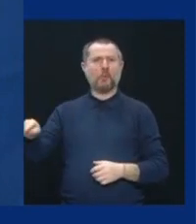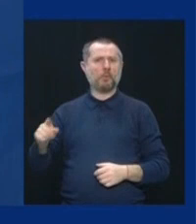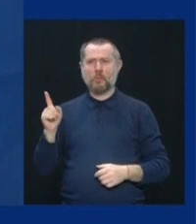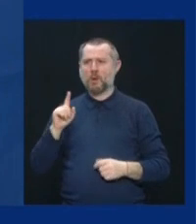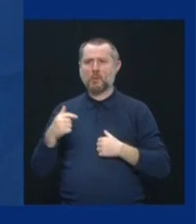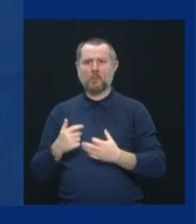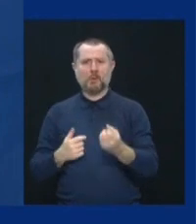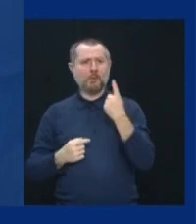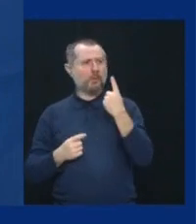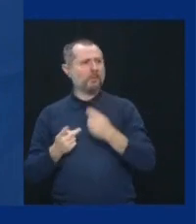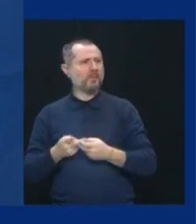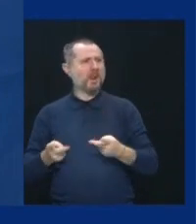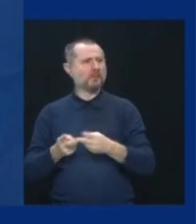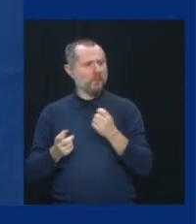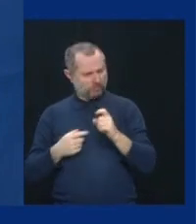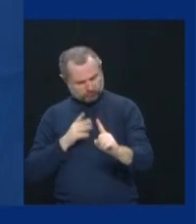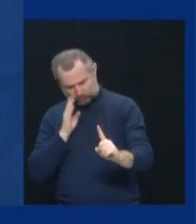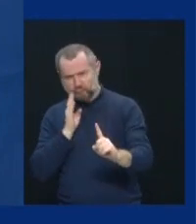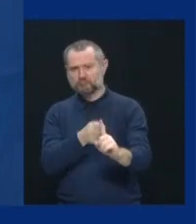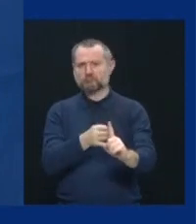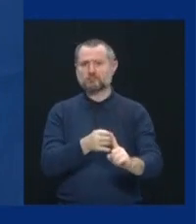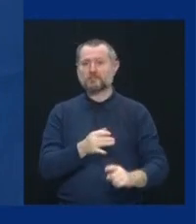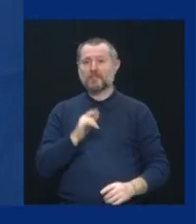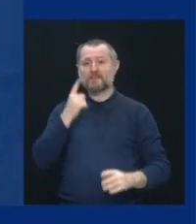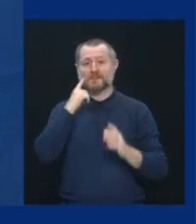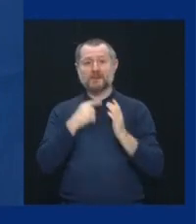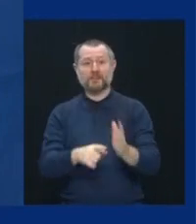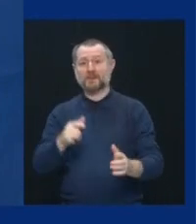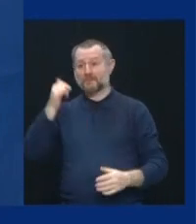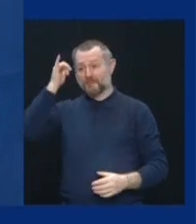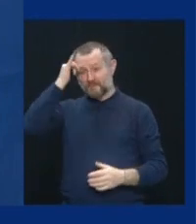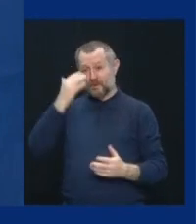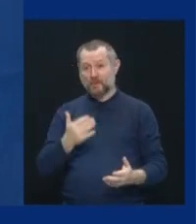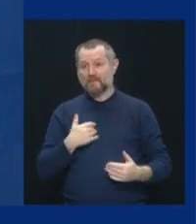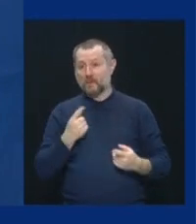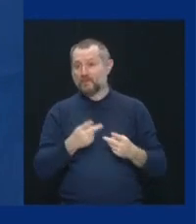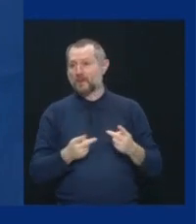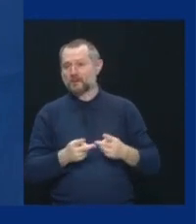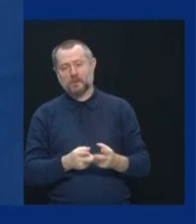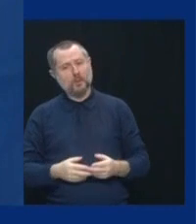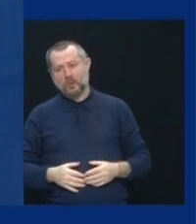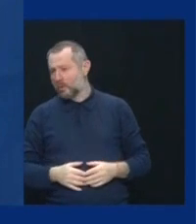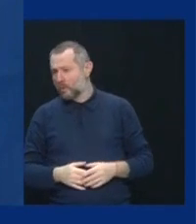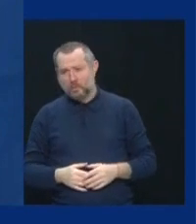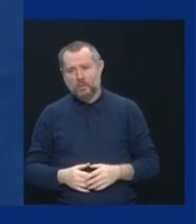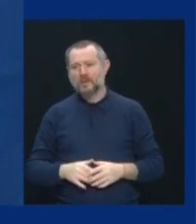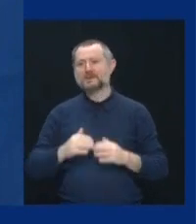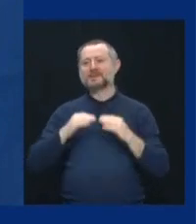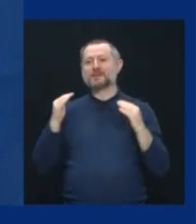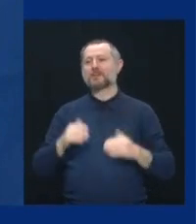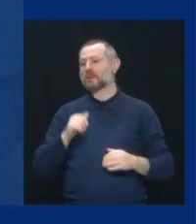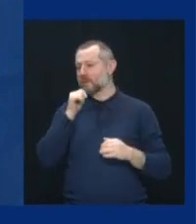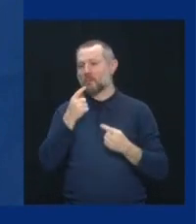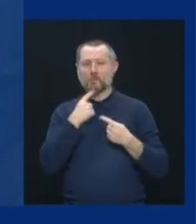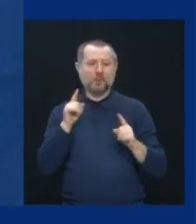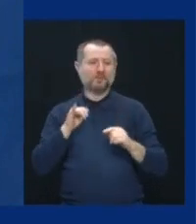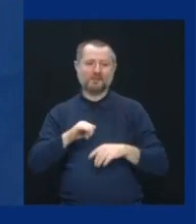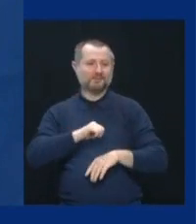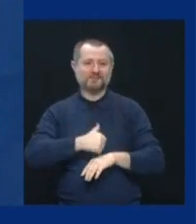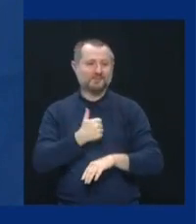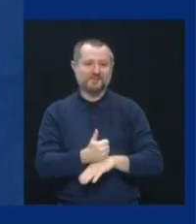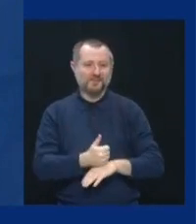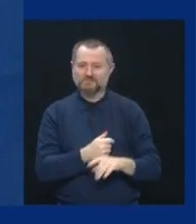get a vaccine in Buffalo. That's not how the system was set up from day